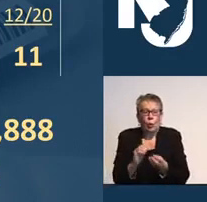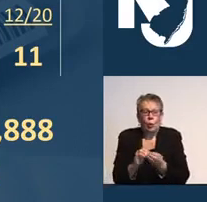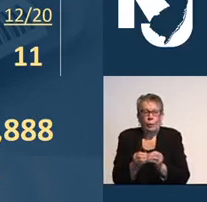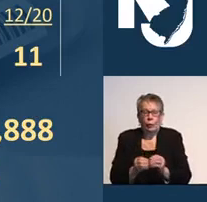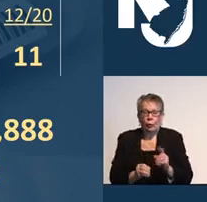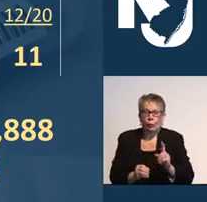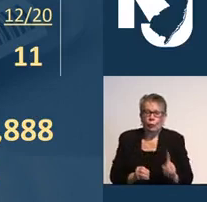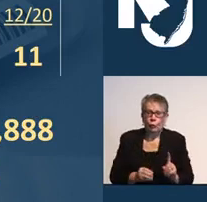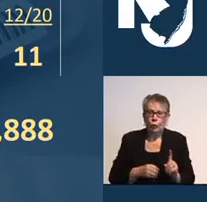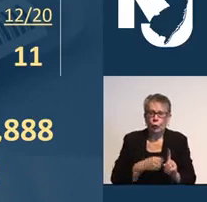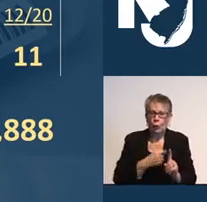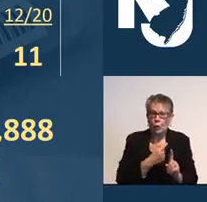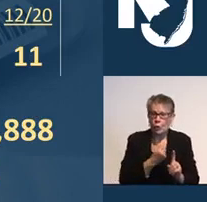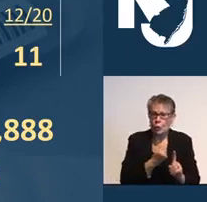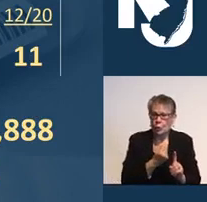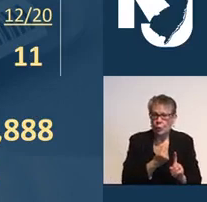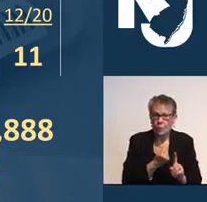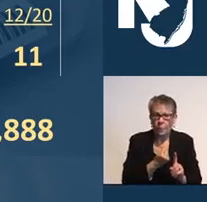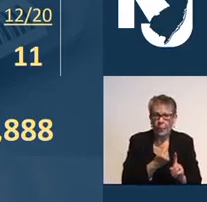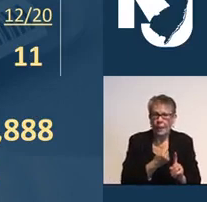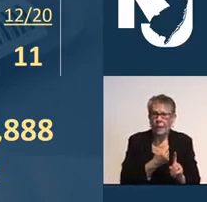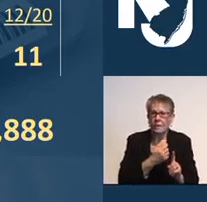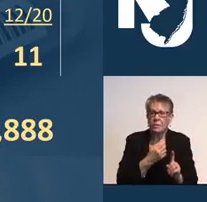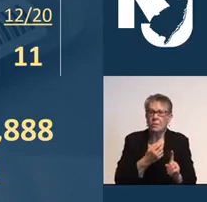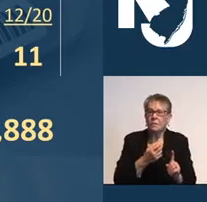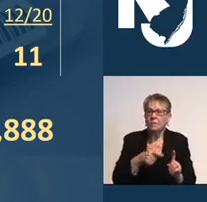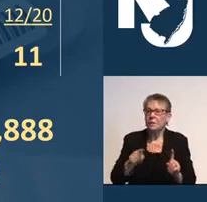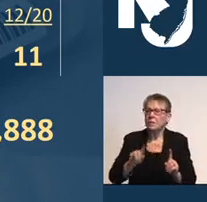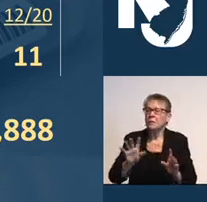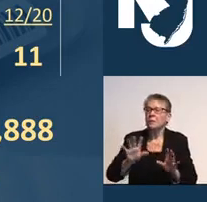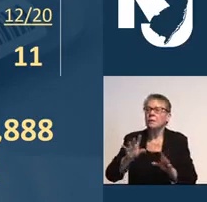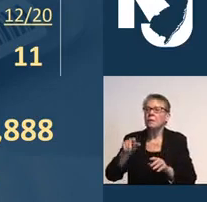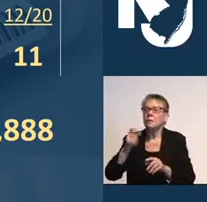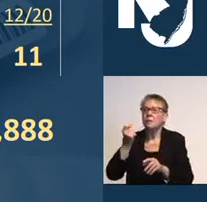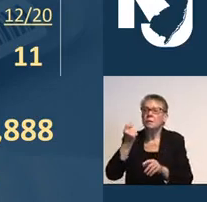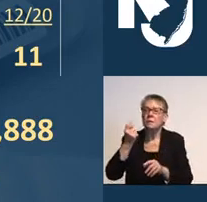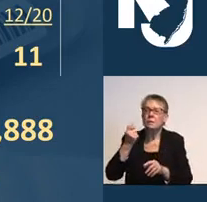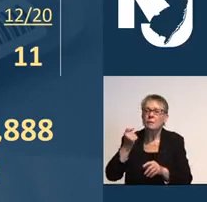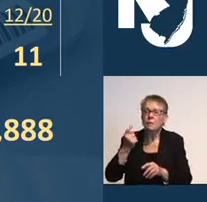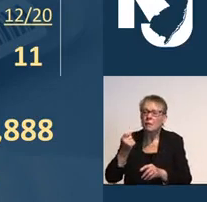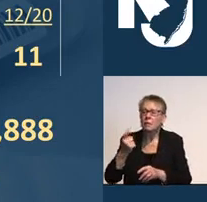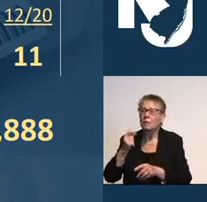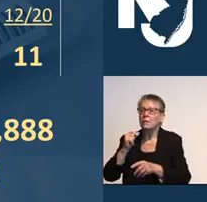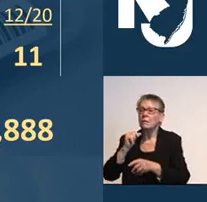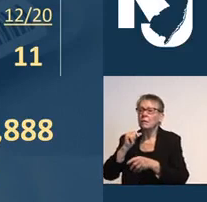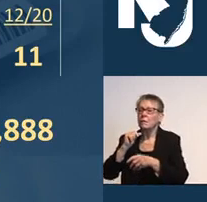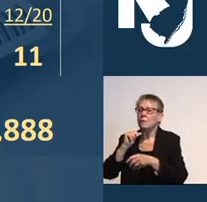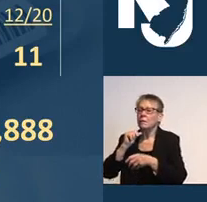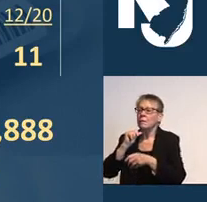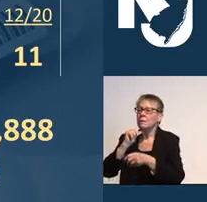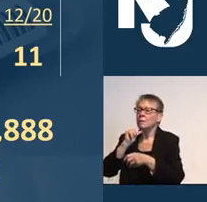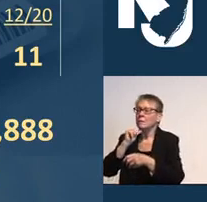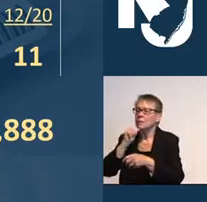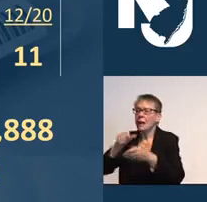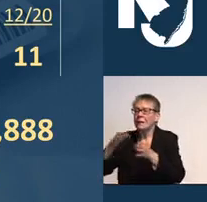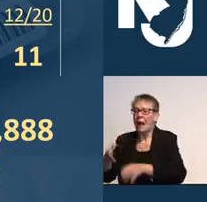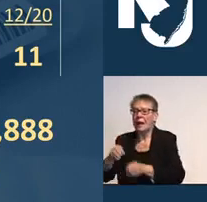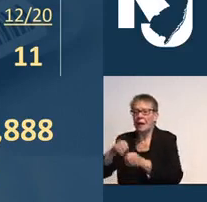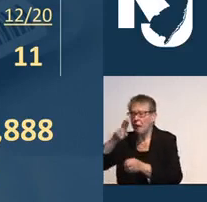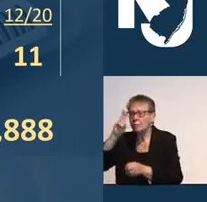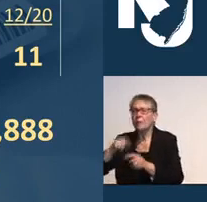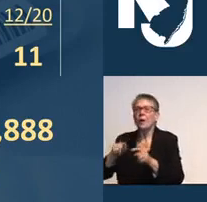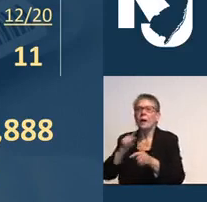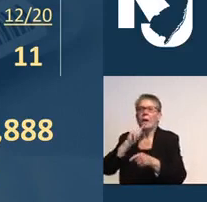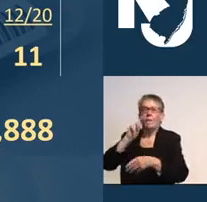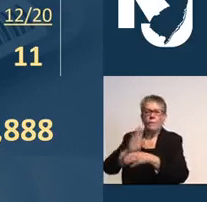probable deaths. These are not deaths in hospitals. These are deaths confirmed on these days. Let's take a minute now to remember